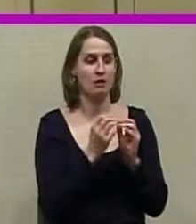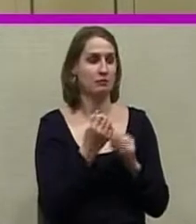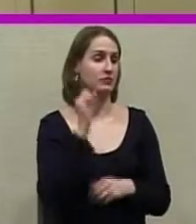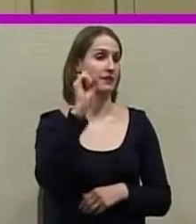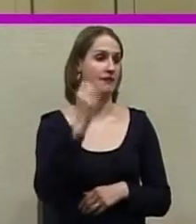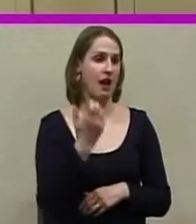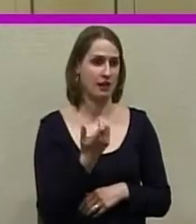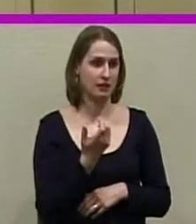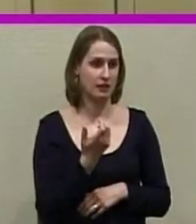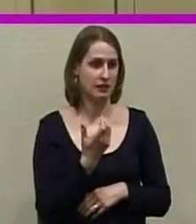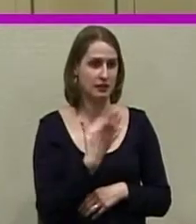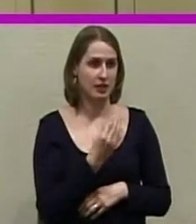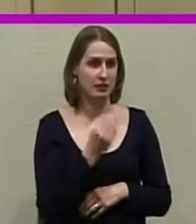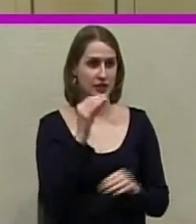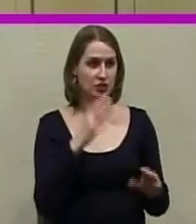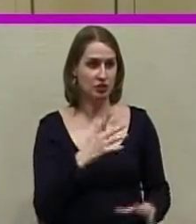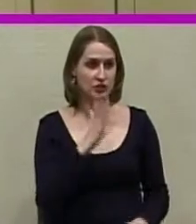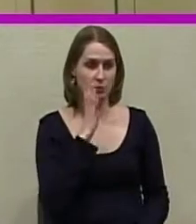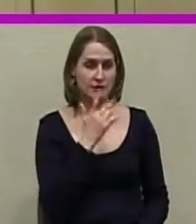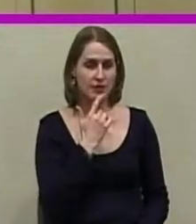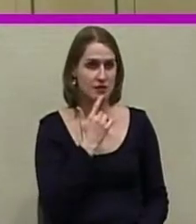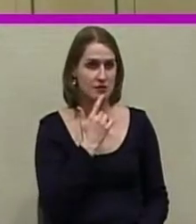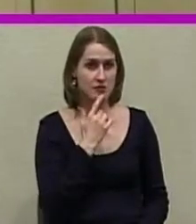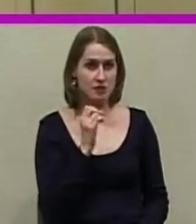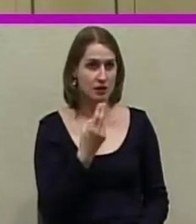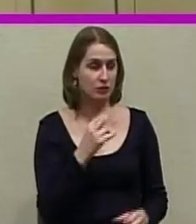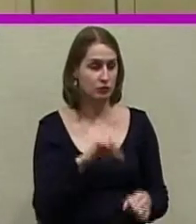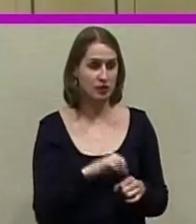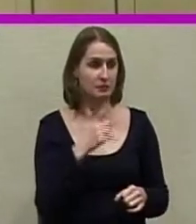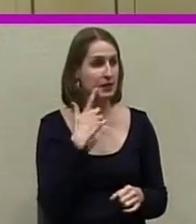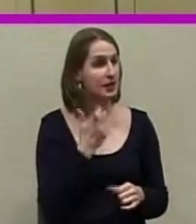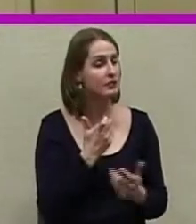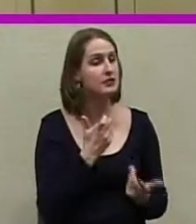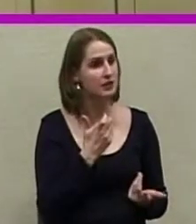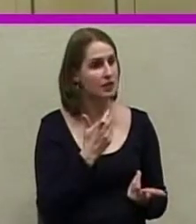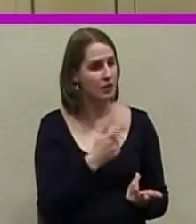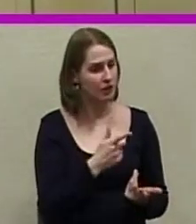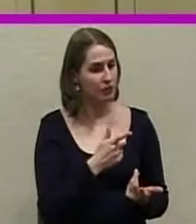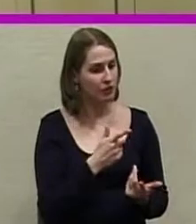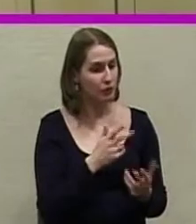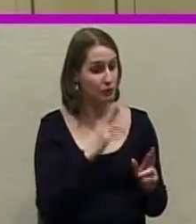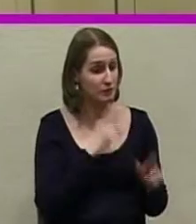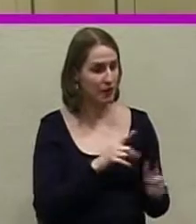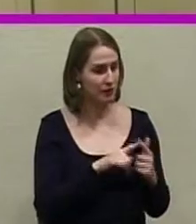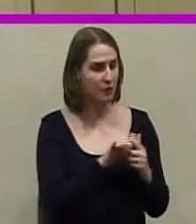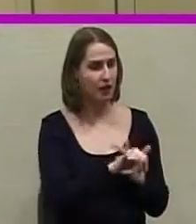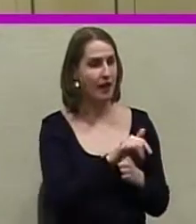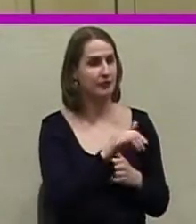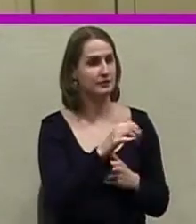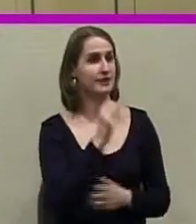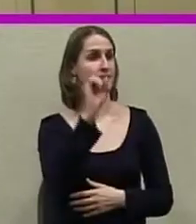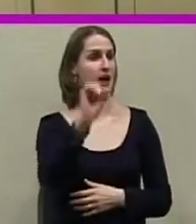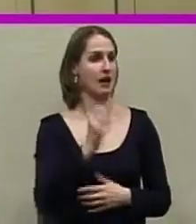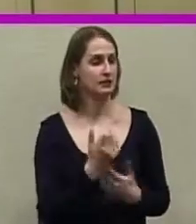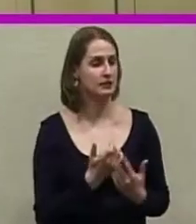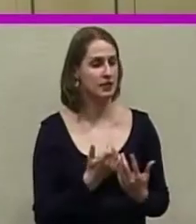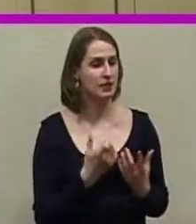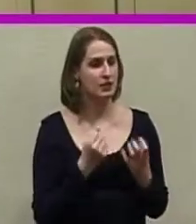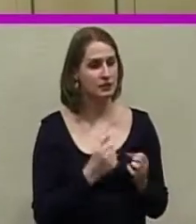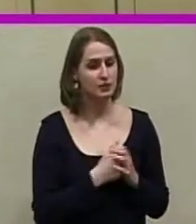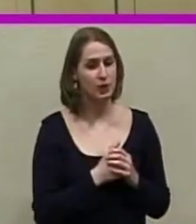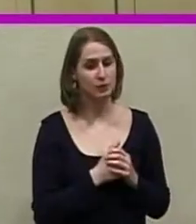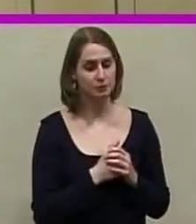say, "You little shit," because it's, they're kind of responding to that defiance. And the fact that I've got